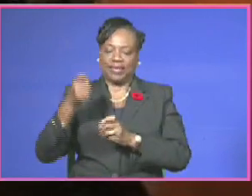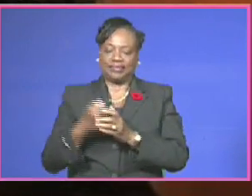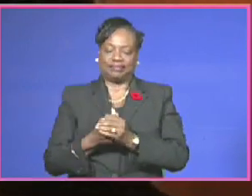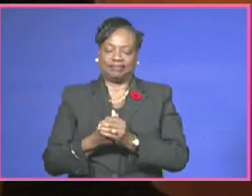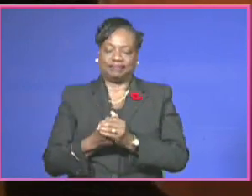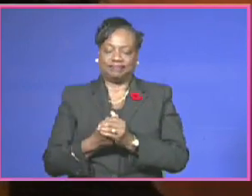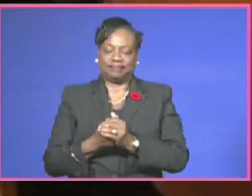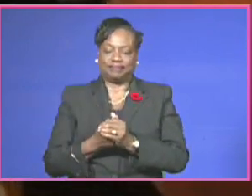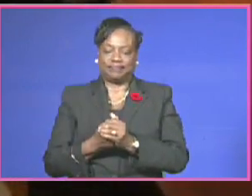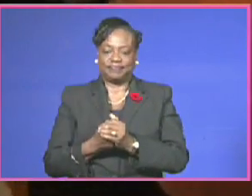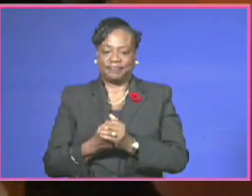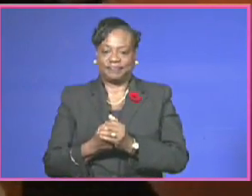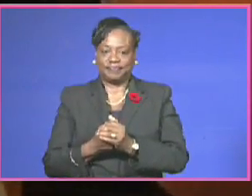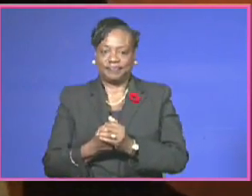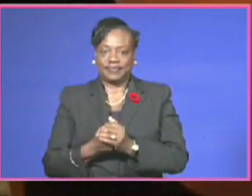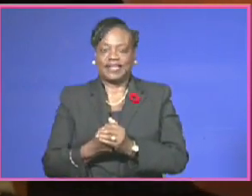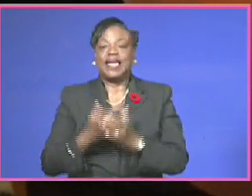Thank